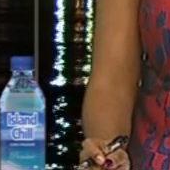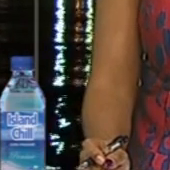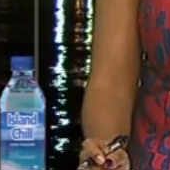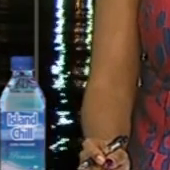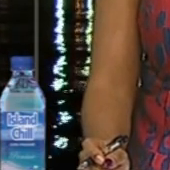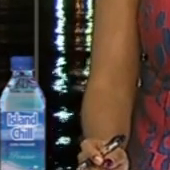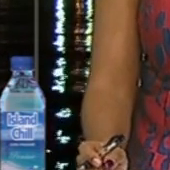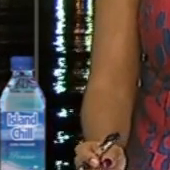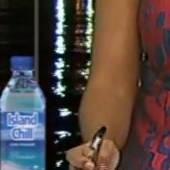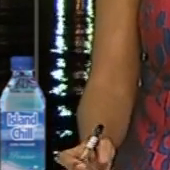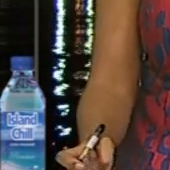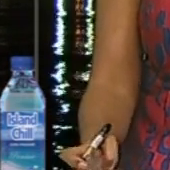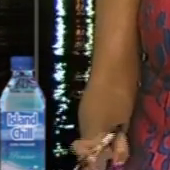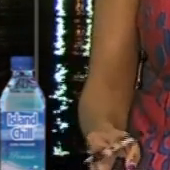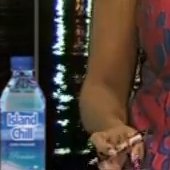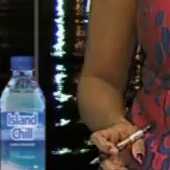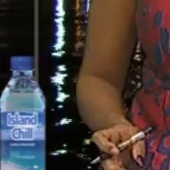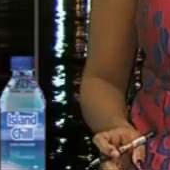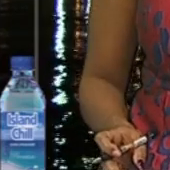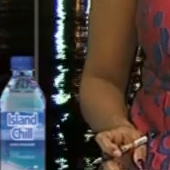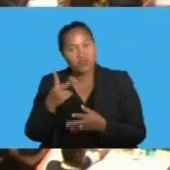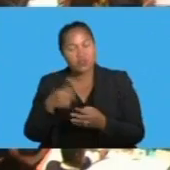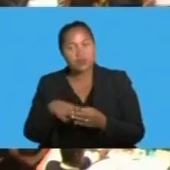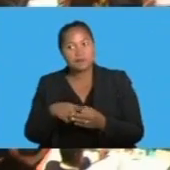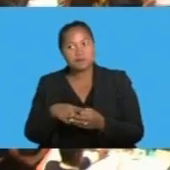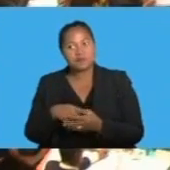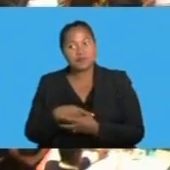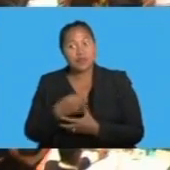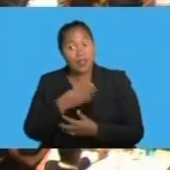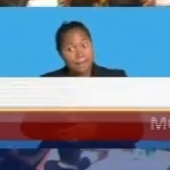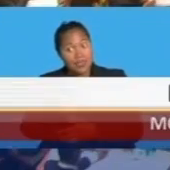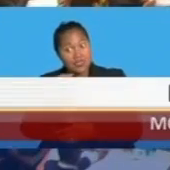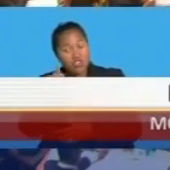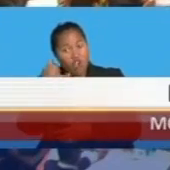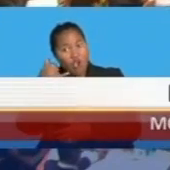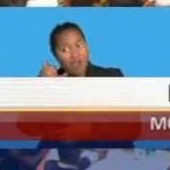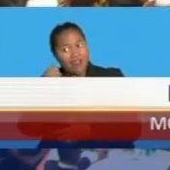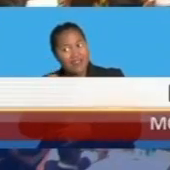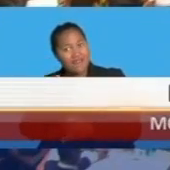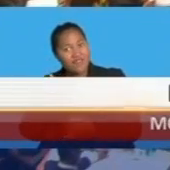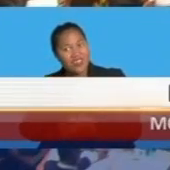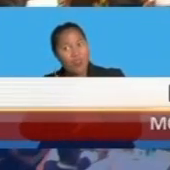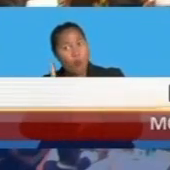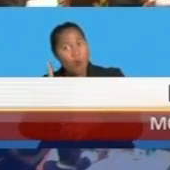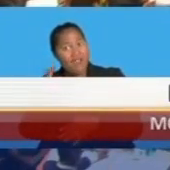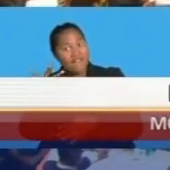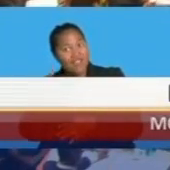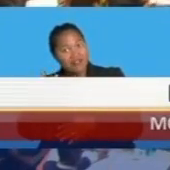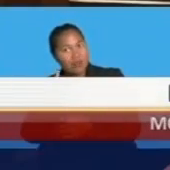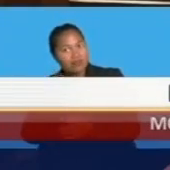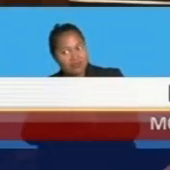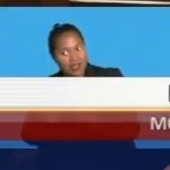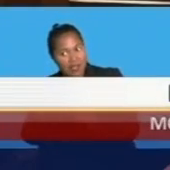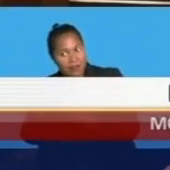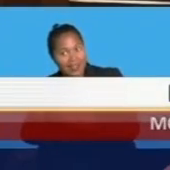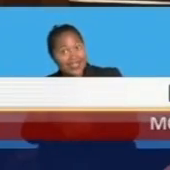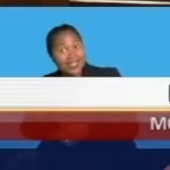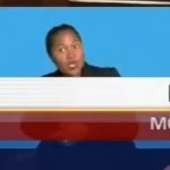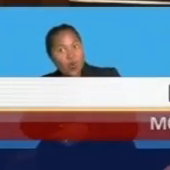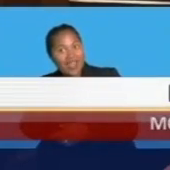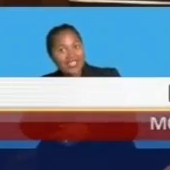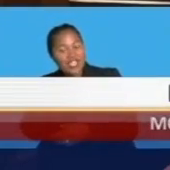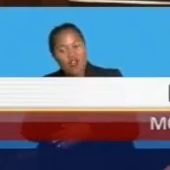toll-free line 157. Speaking in Parliament last night, Health Minister Dr. Ifiremi Wangai-Nambete says of the more